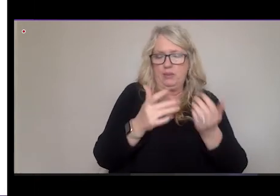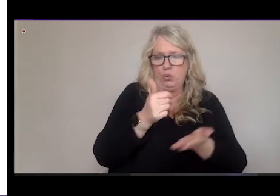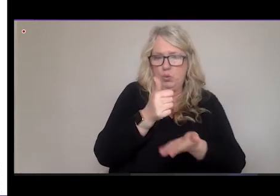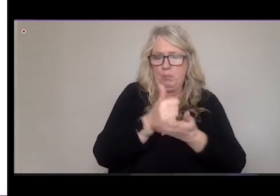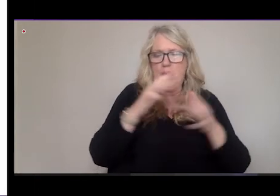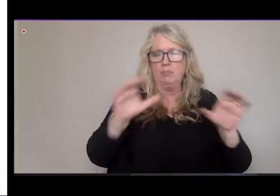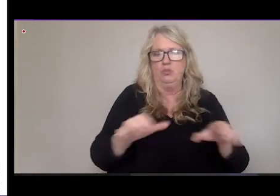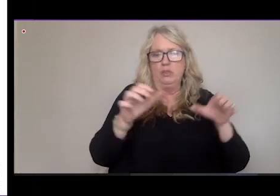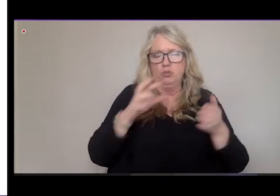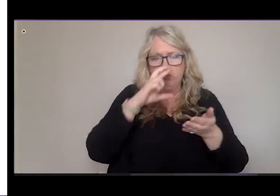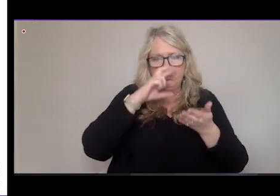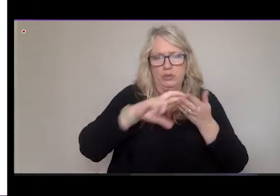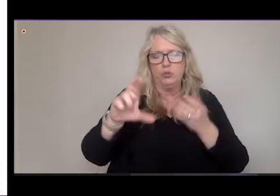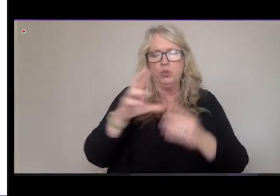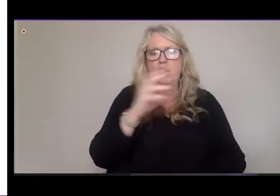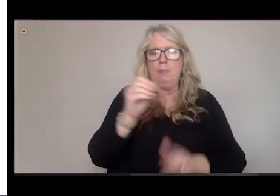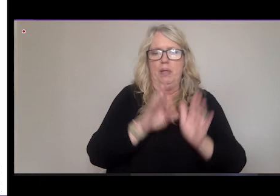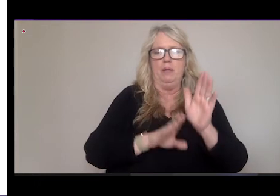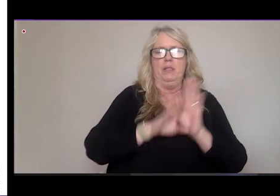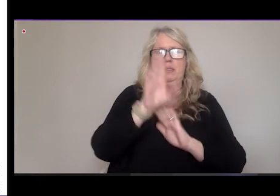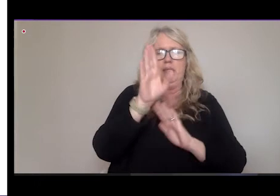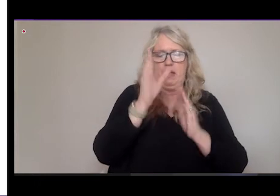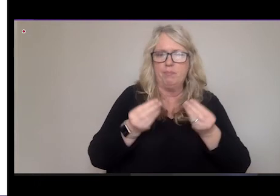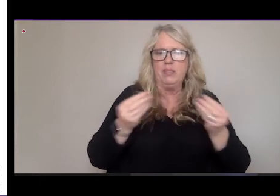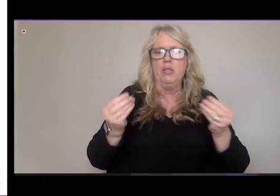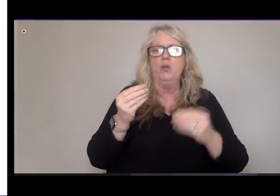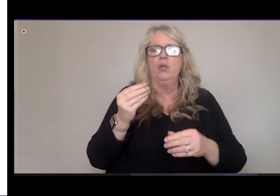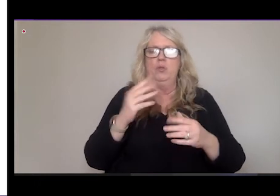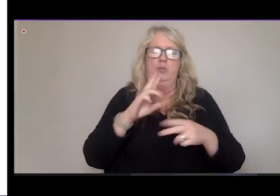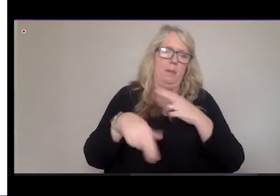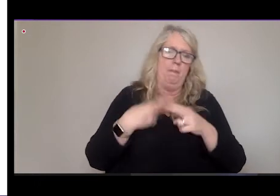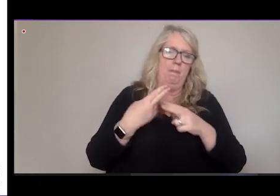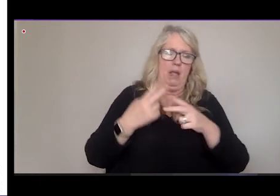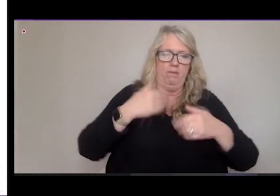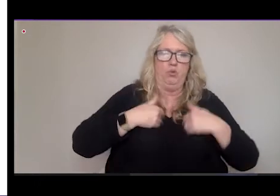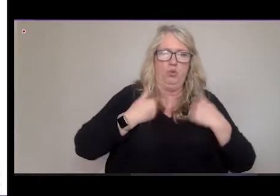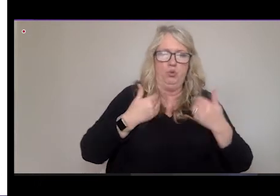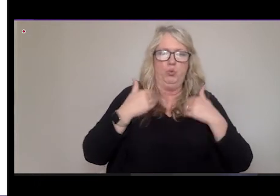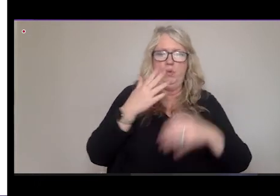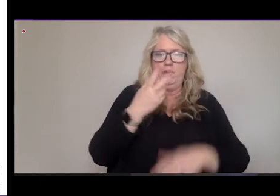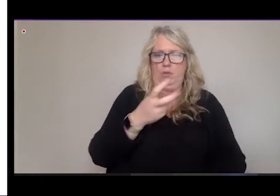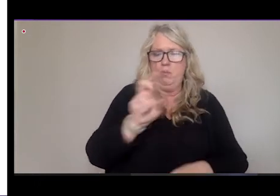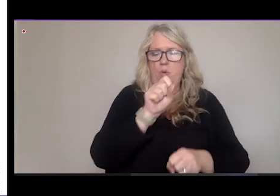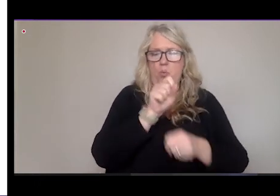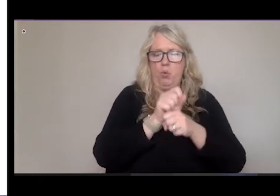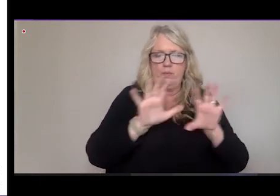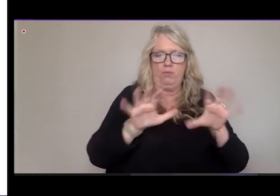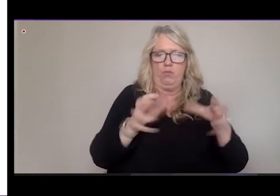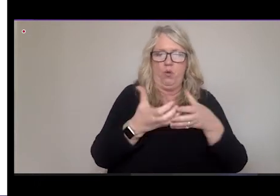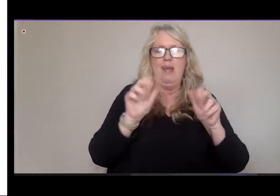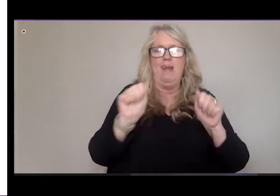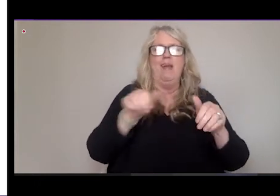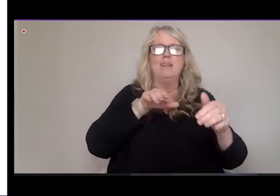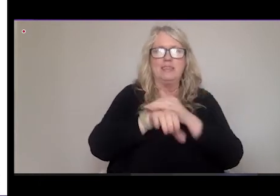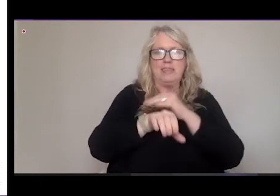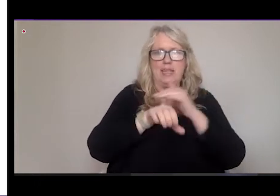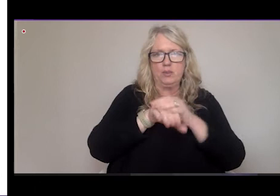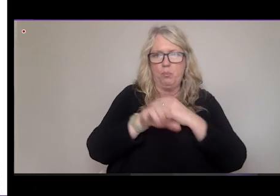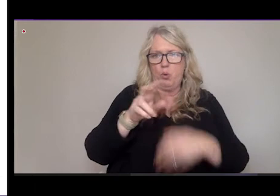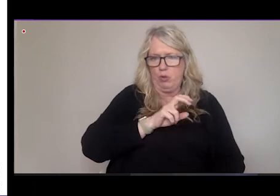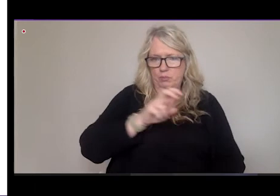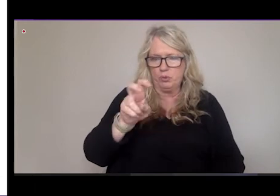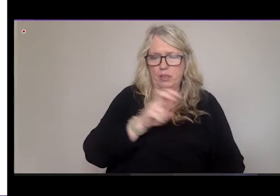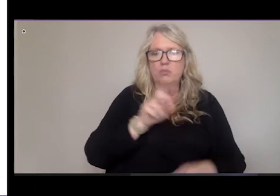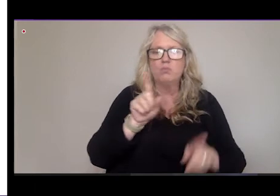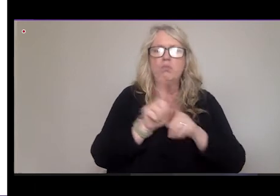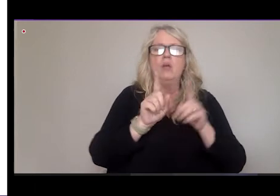Judy provides technical assistance, conducts research, and develops materials regarding youth transition, workforce development, and